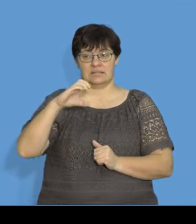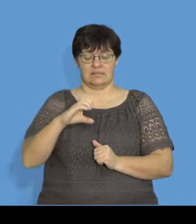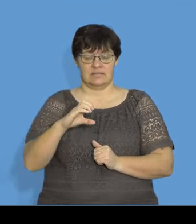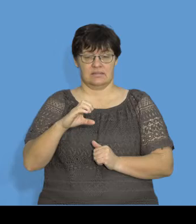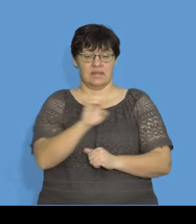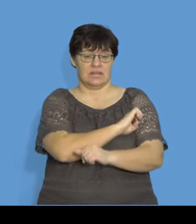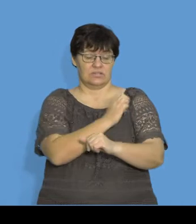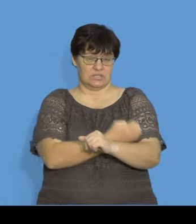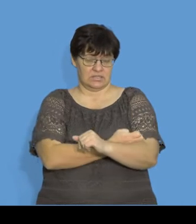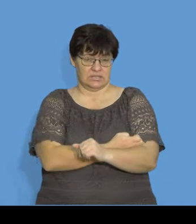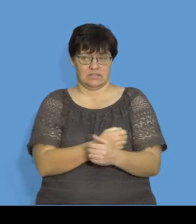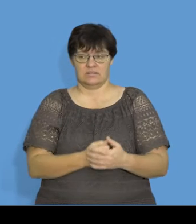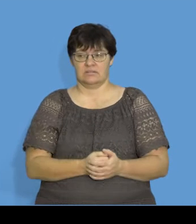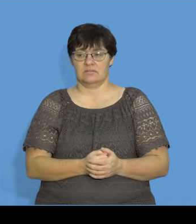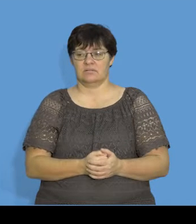energy,